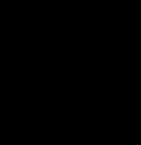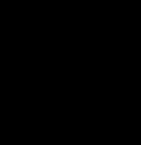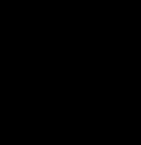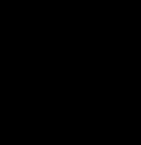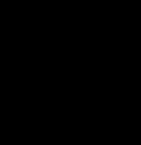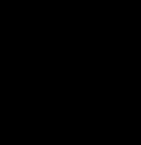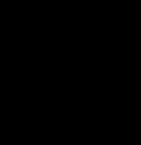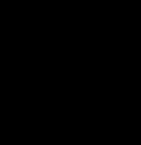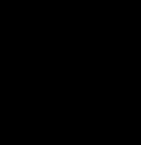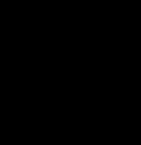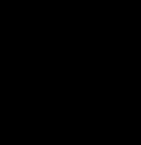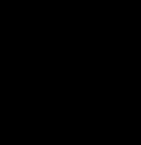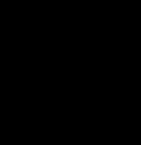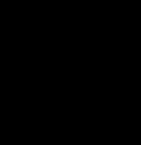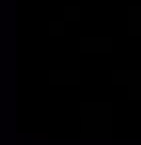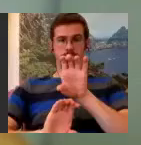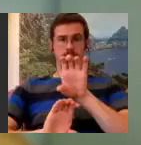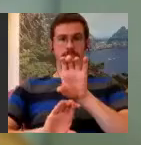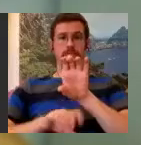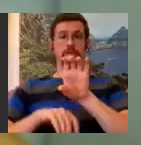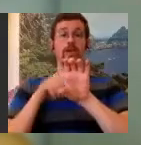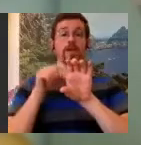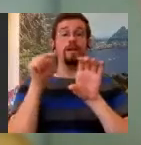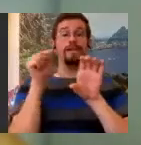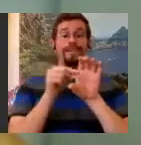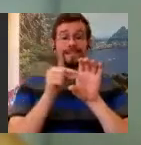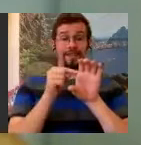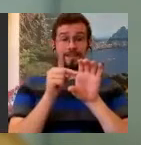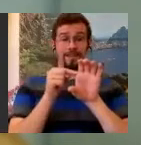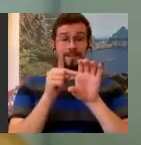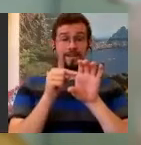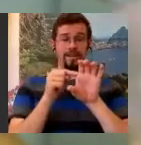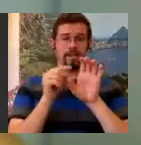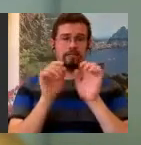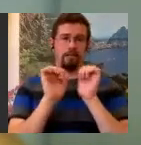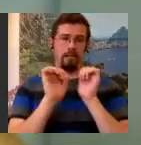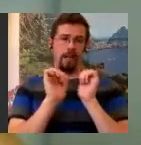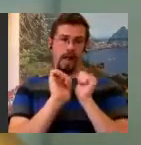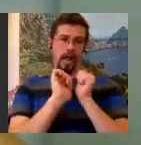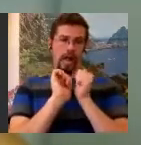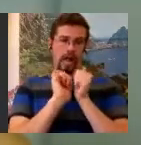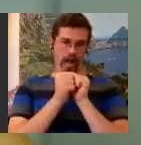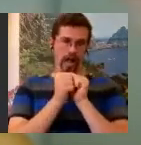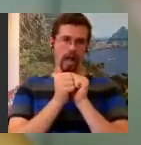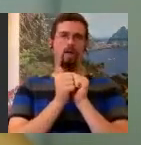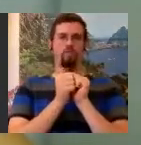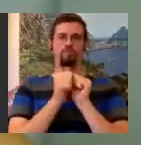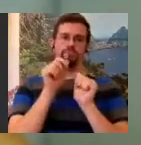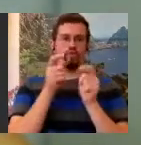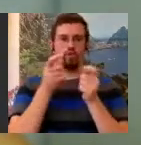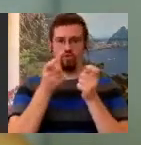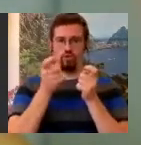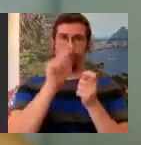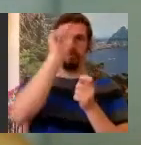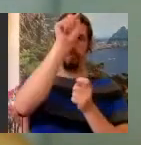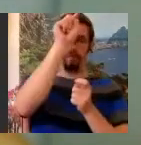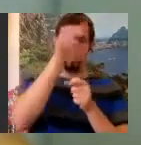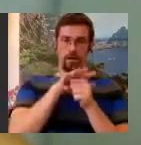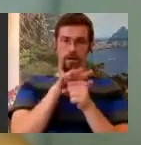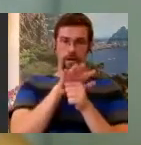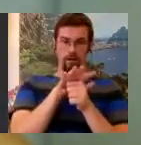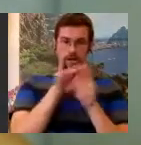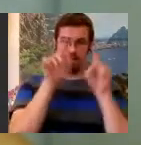zones. One is the handling of the drawing area with save,